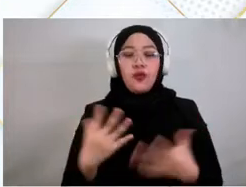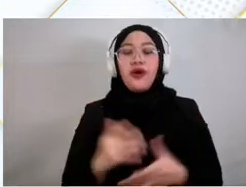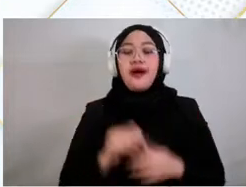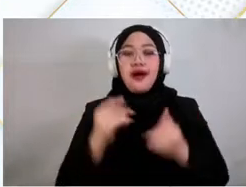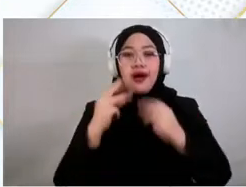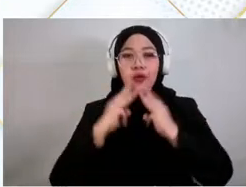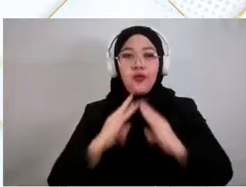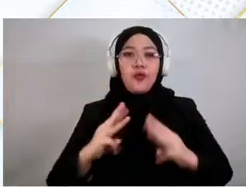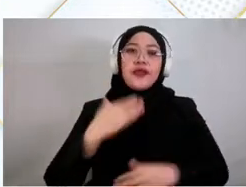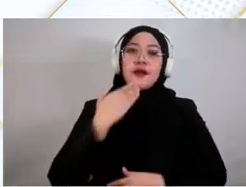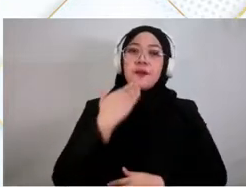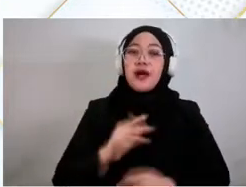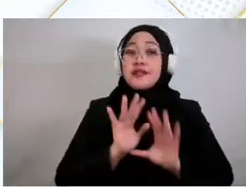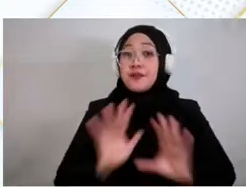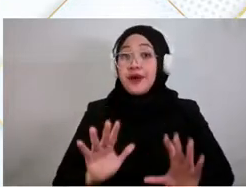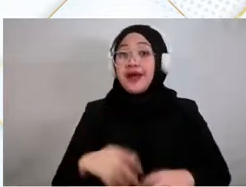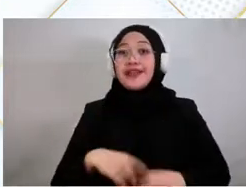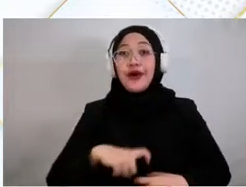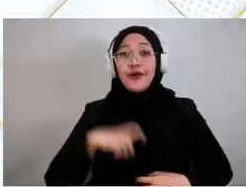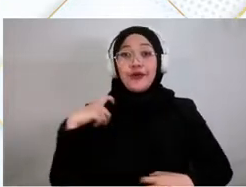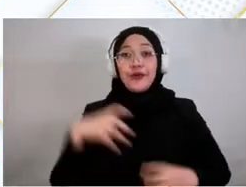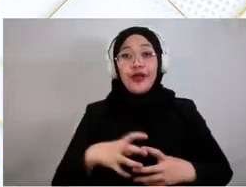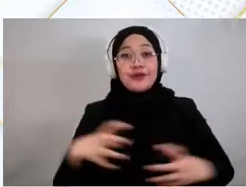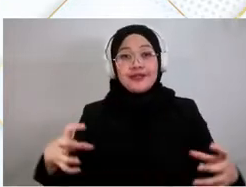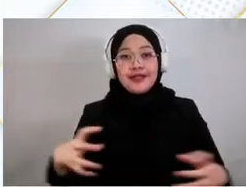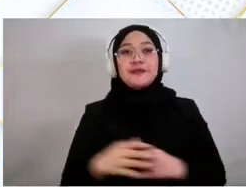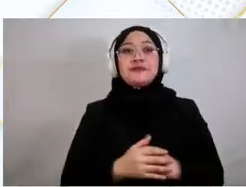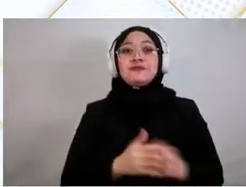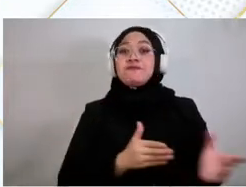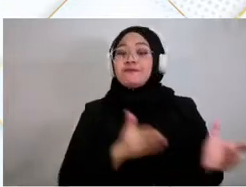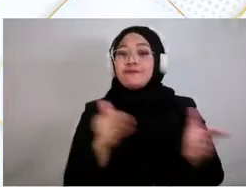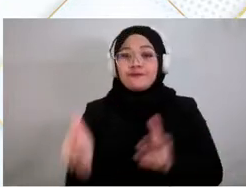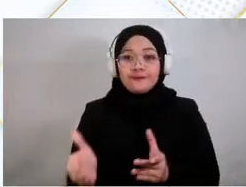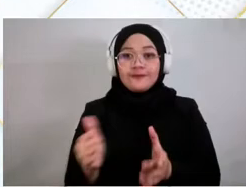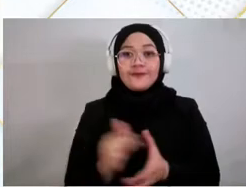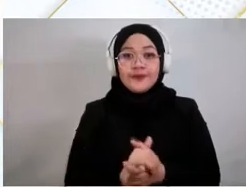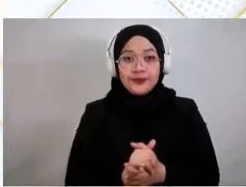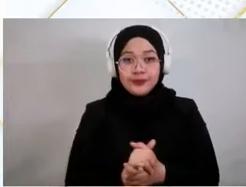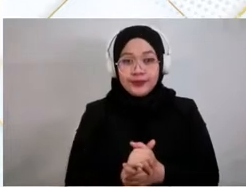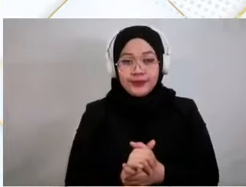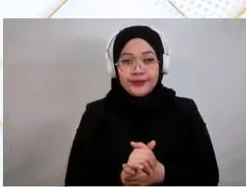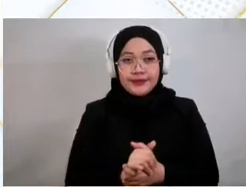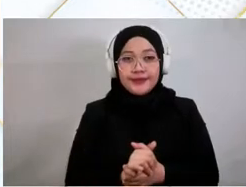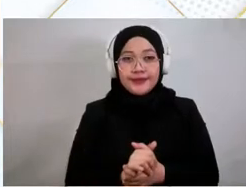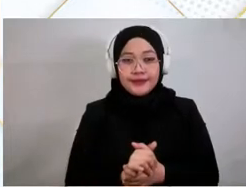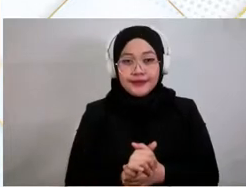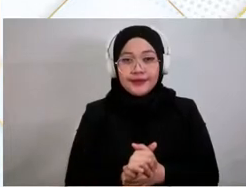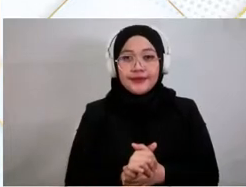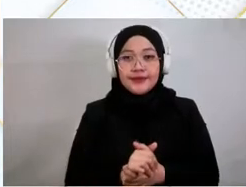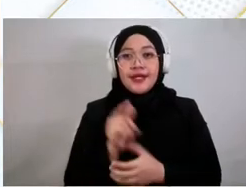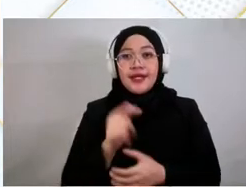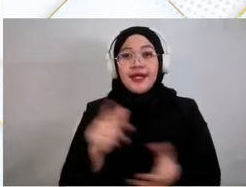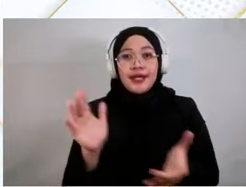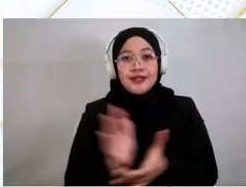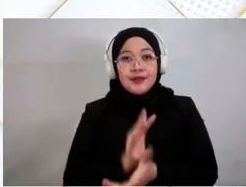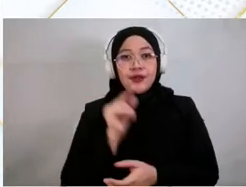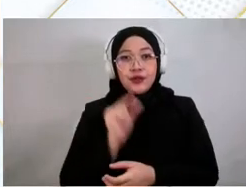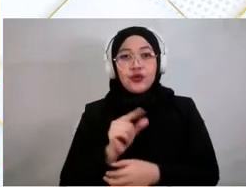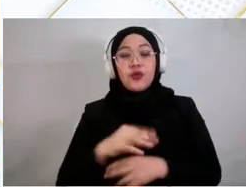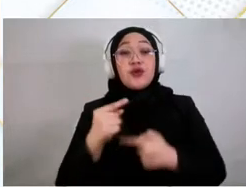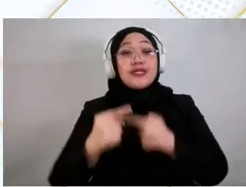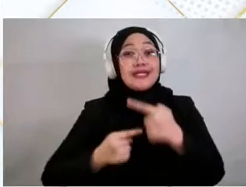Thank you very much, Ambassador. Now moving on, as Ambassador already said, as Excellency already said, we will hear